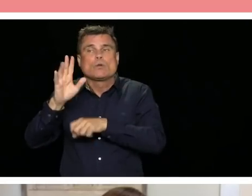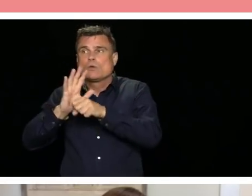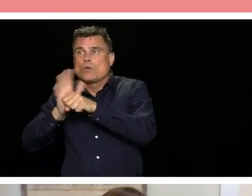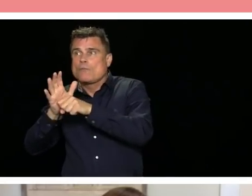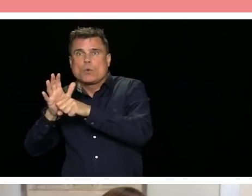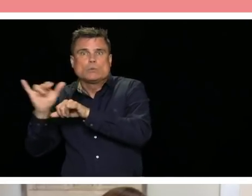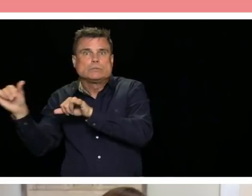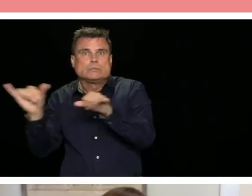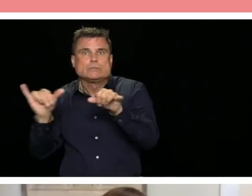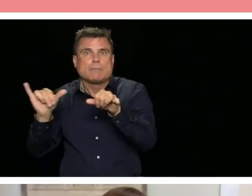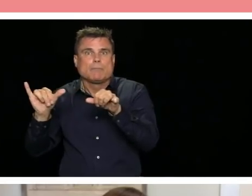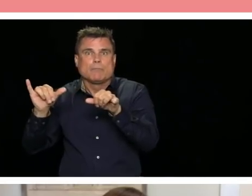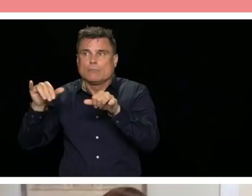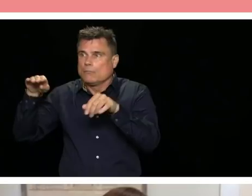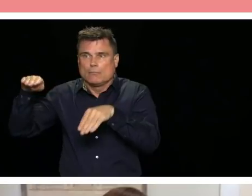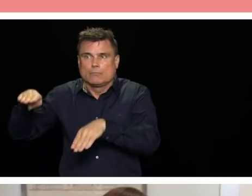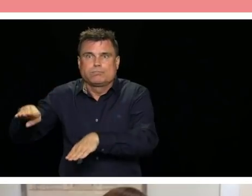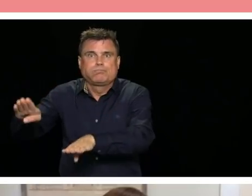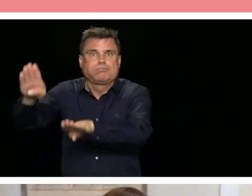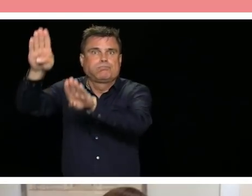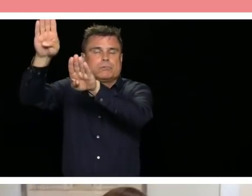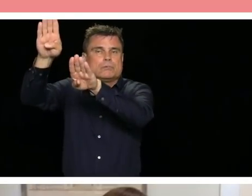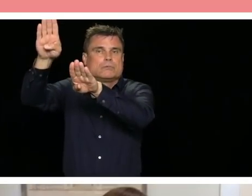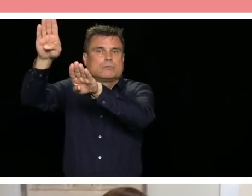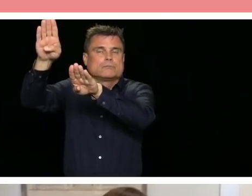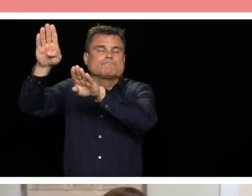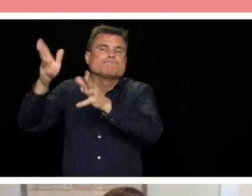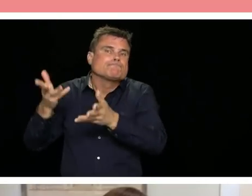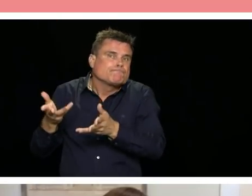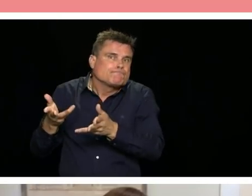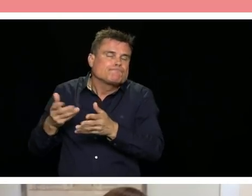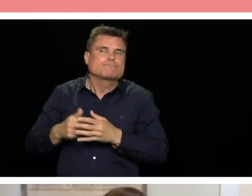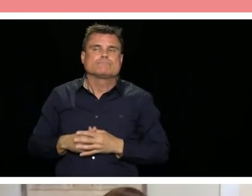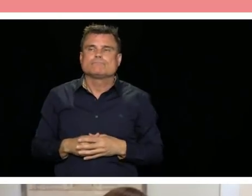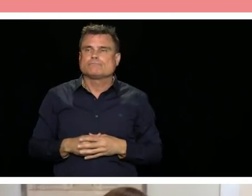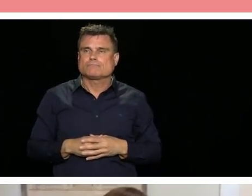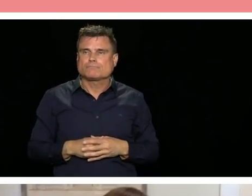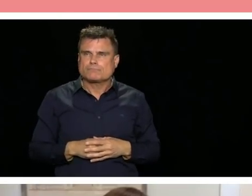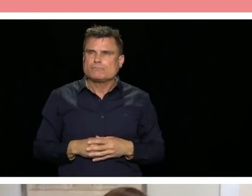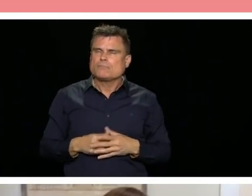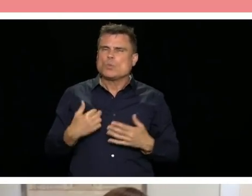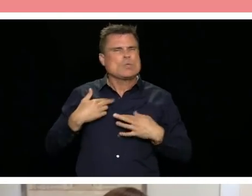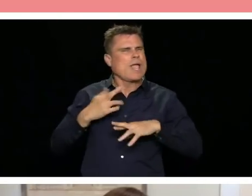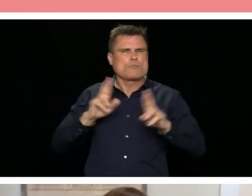about how to keep track and how to sort things out in the back end. So we're ready for